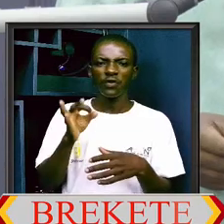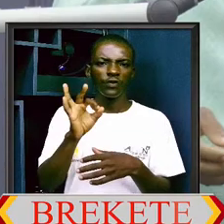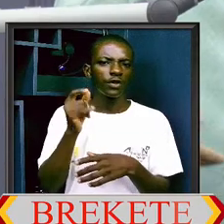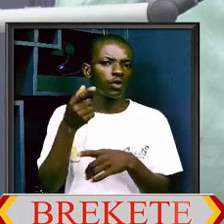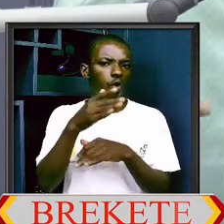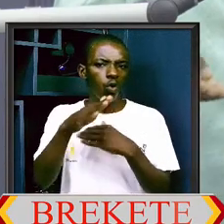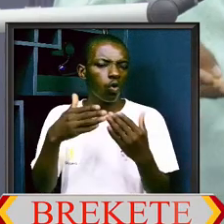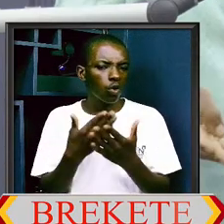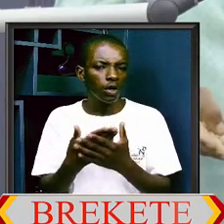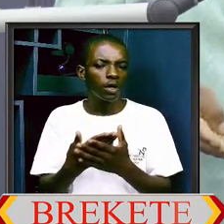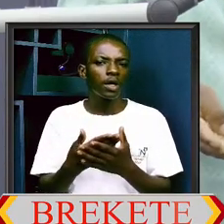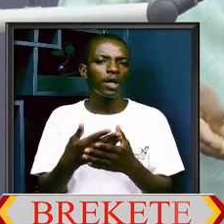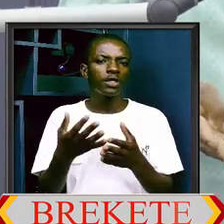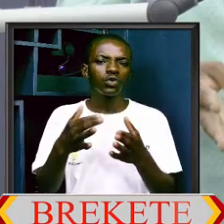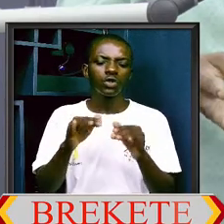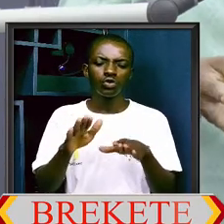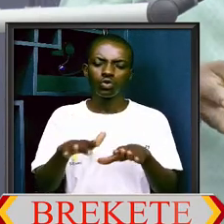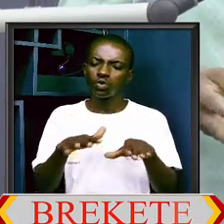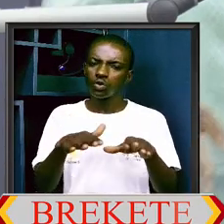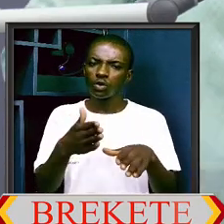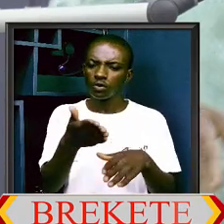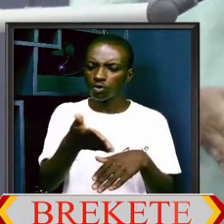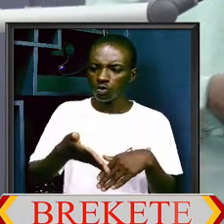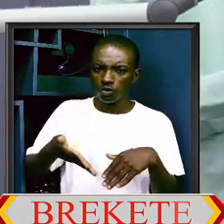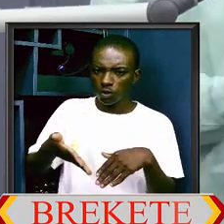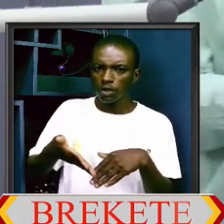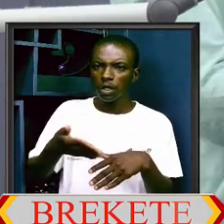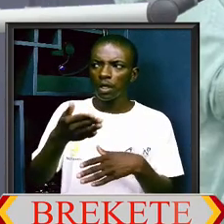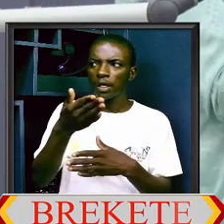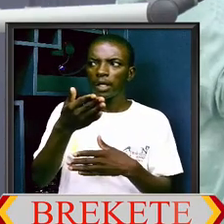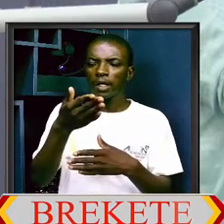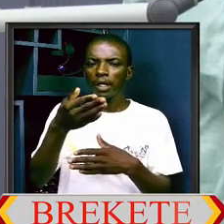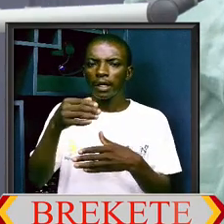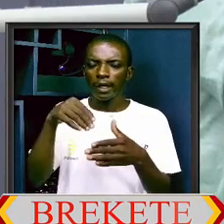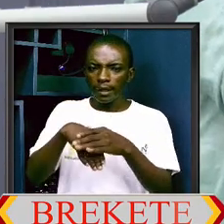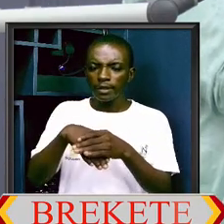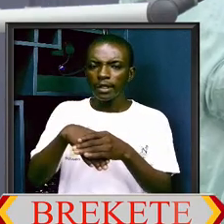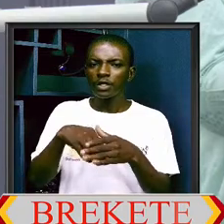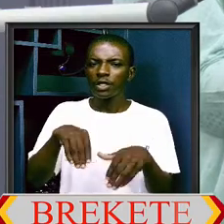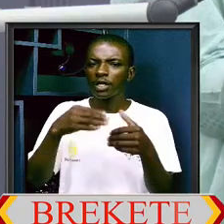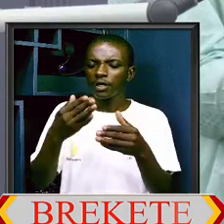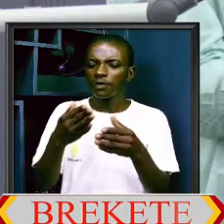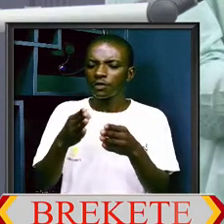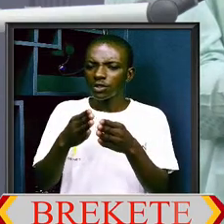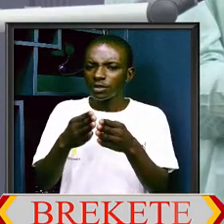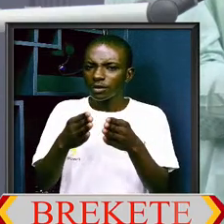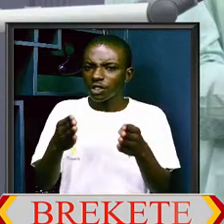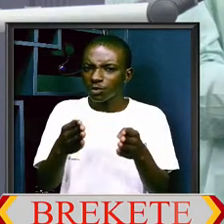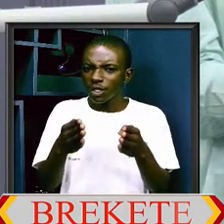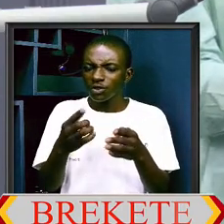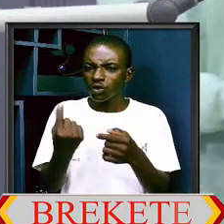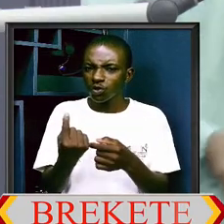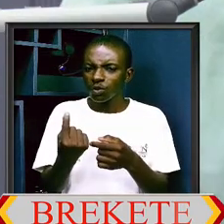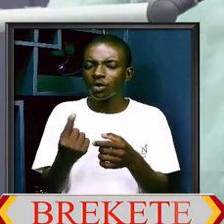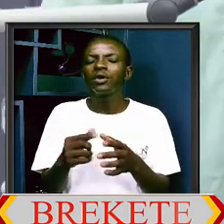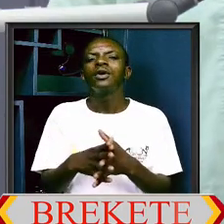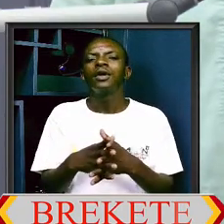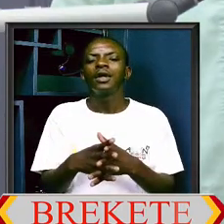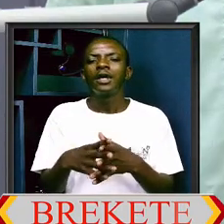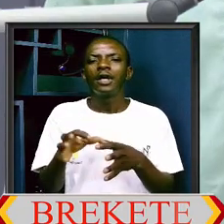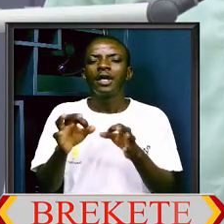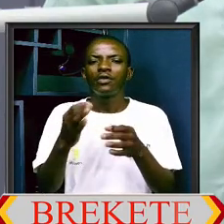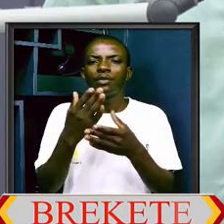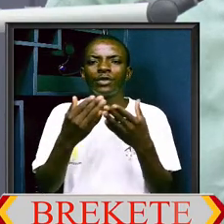sir as you once s the TR you go SW inside you go give allowance yes sir